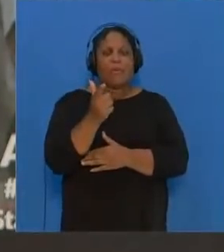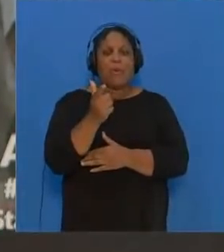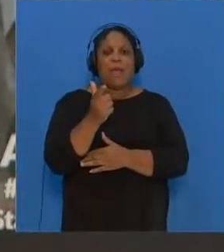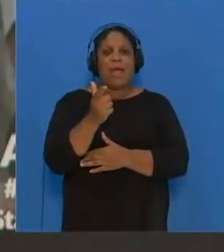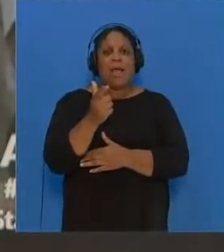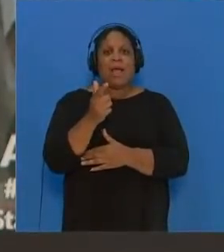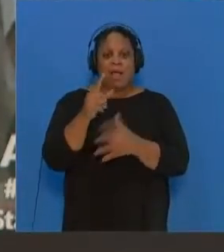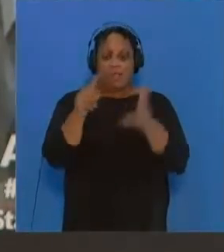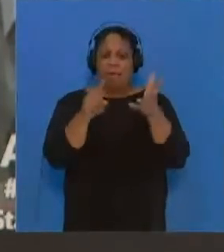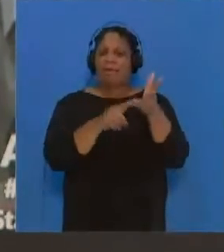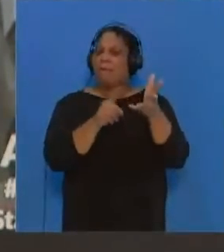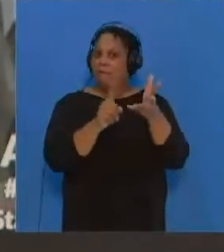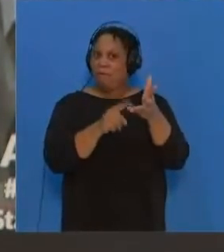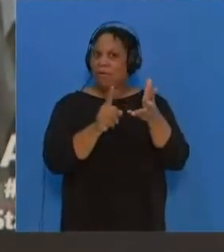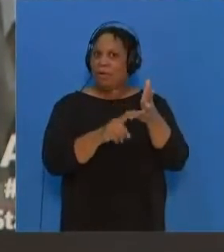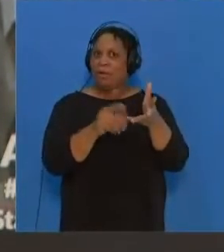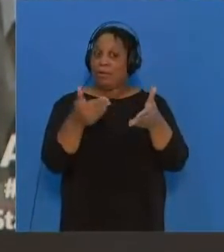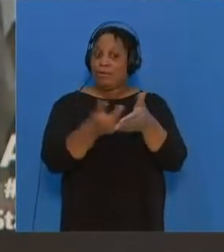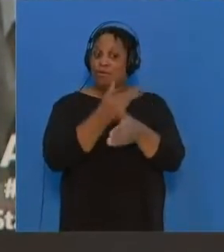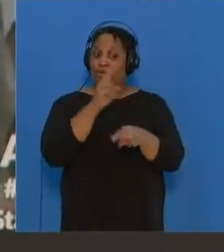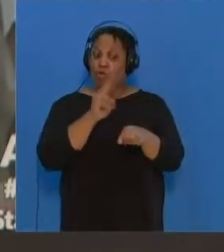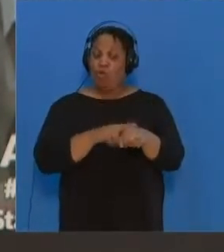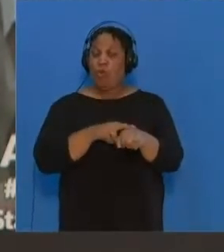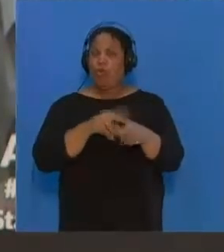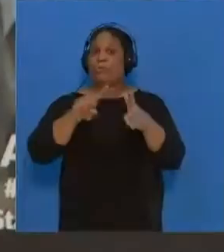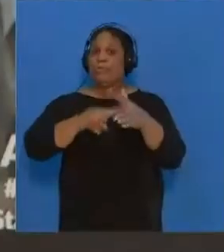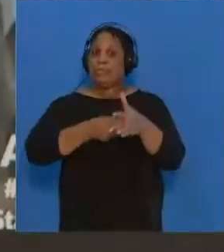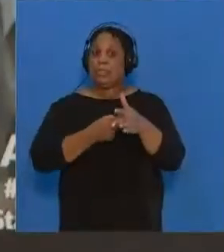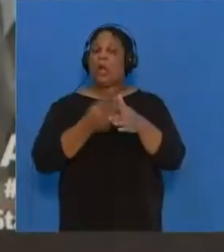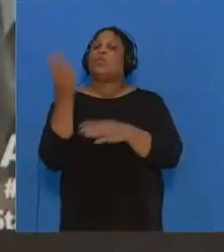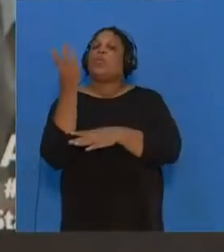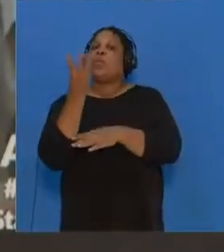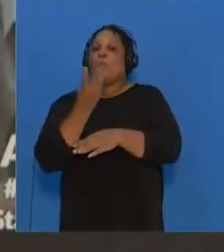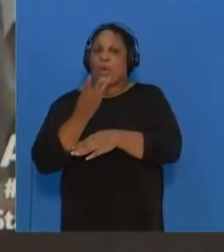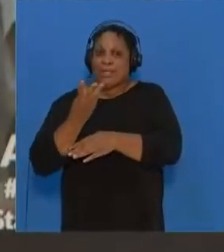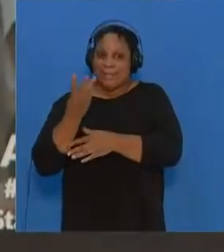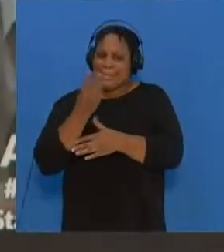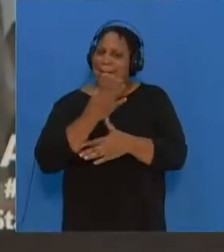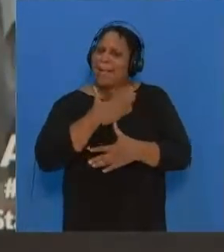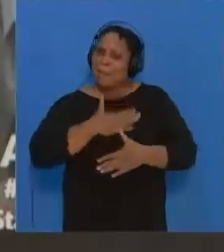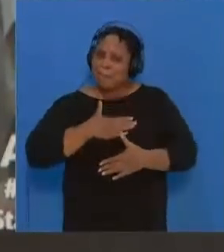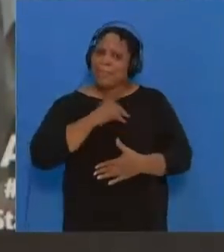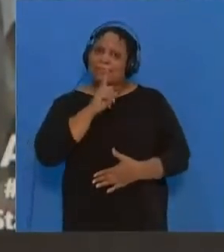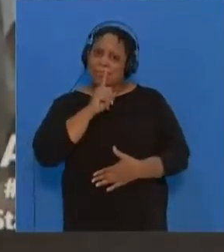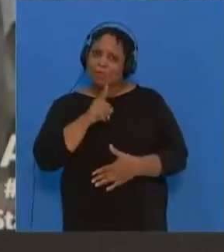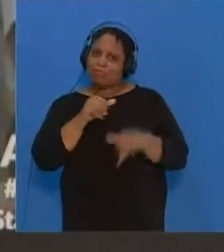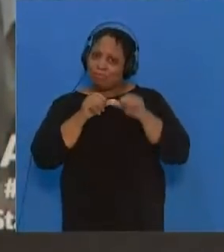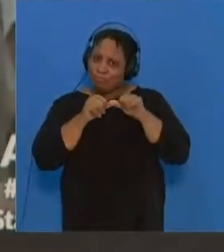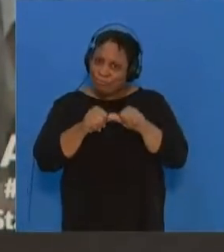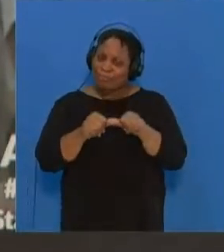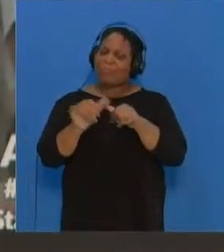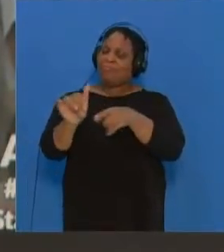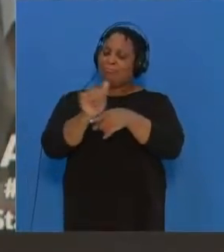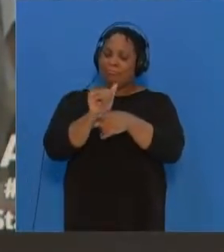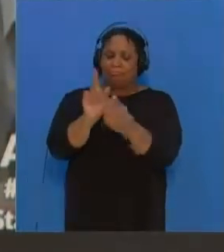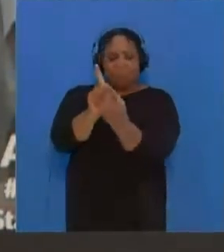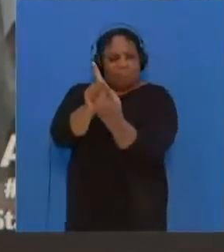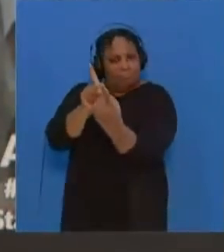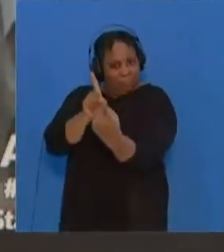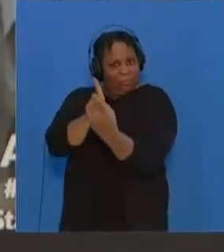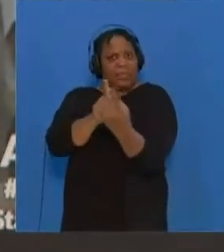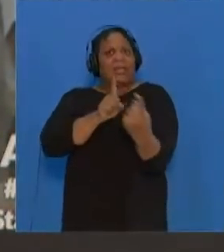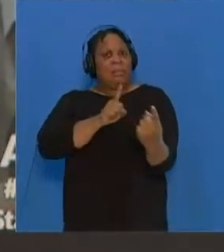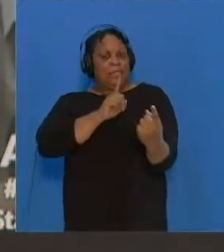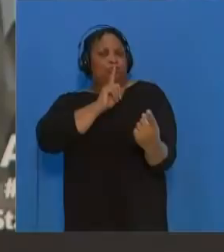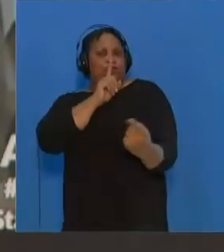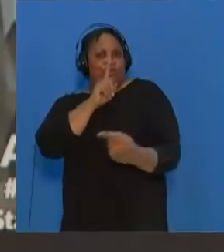that phase 4, our new normal, starts on Wednesday. Please make sure to continue to practice social distancing.